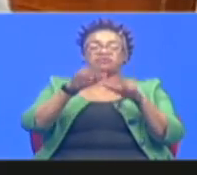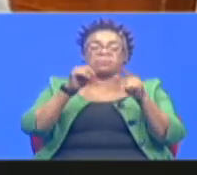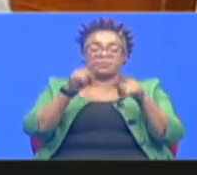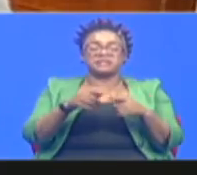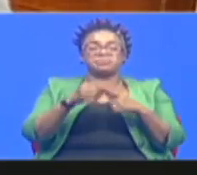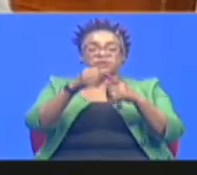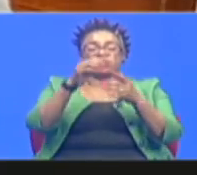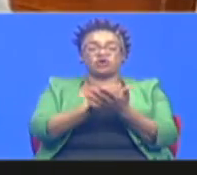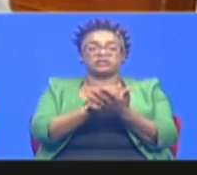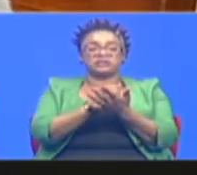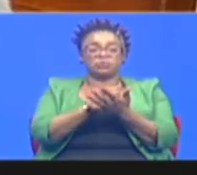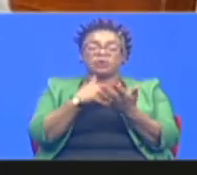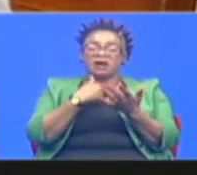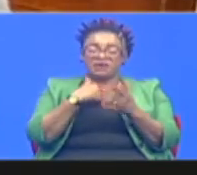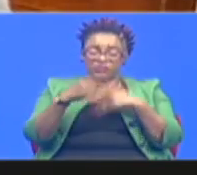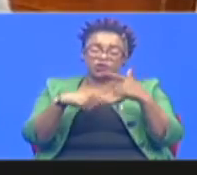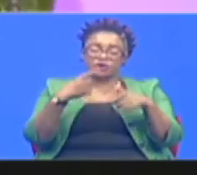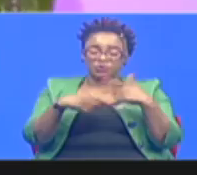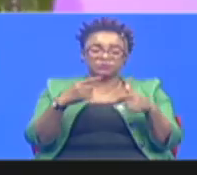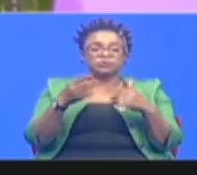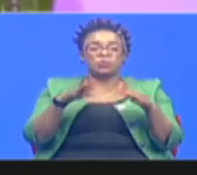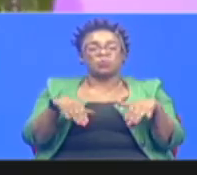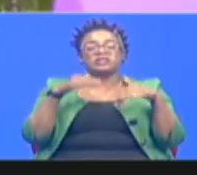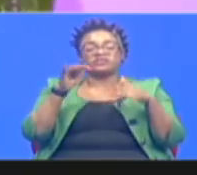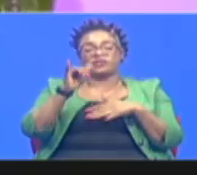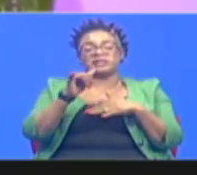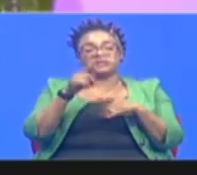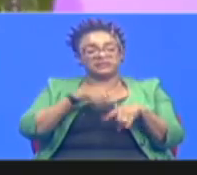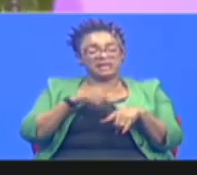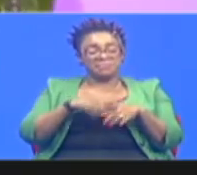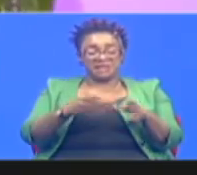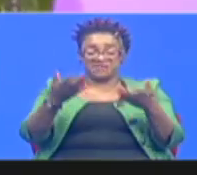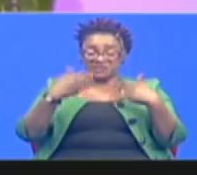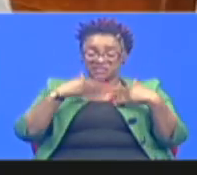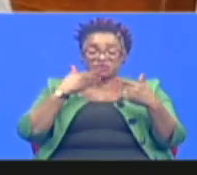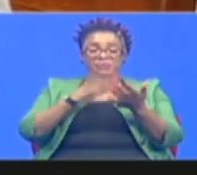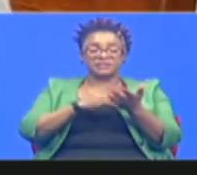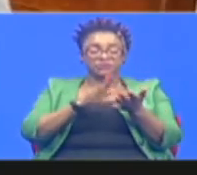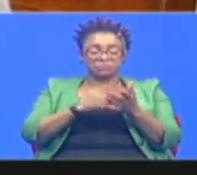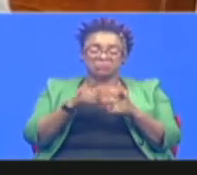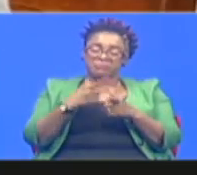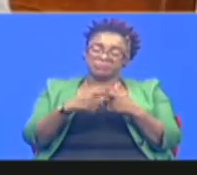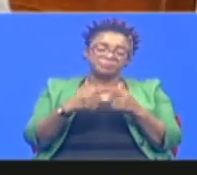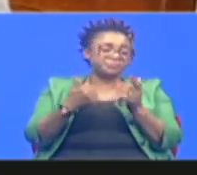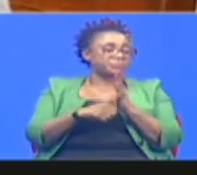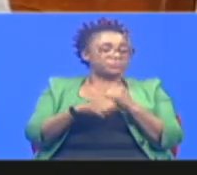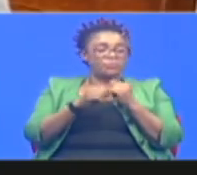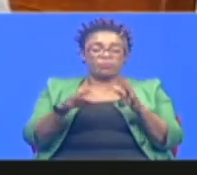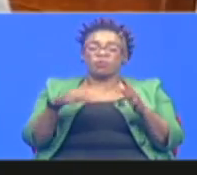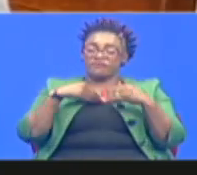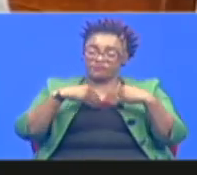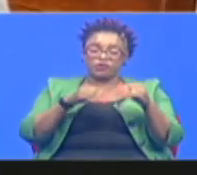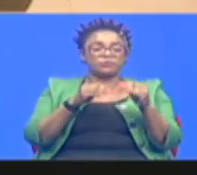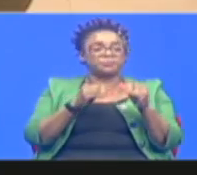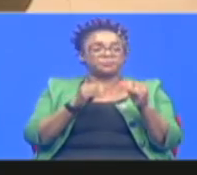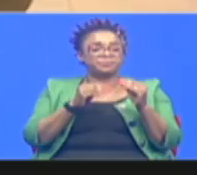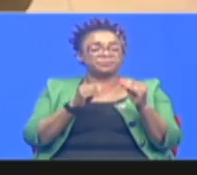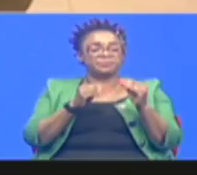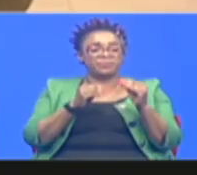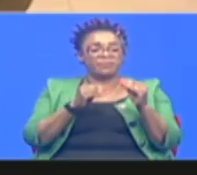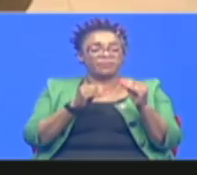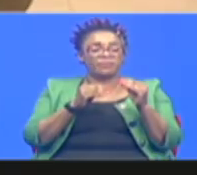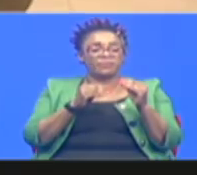yes, we have a special audit, and maybe we wait for that. Yeah. Once they give us the recommendation, we'll go by that, because that will be binding. But you do raise questions